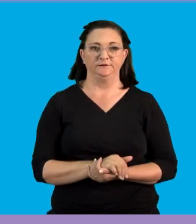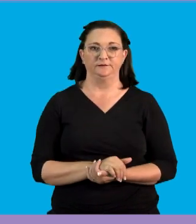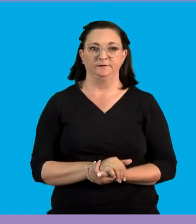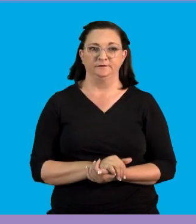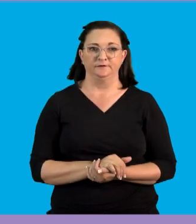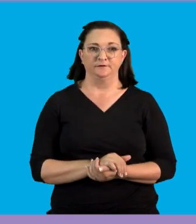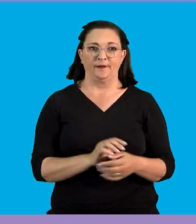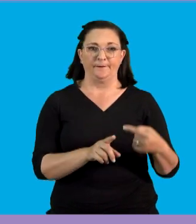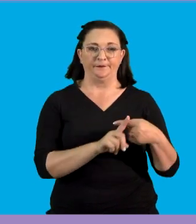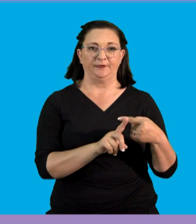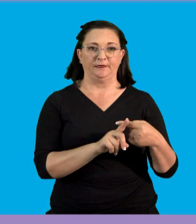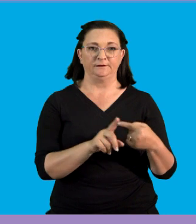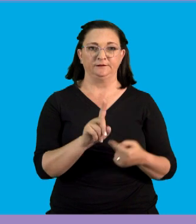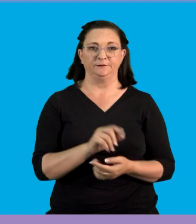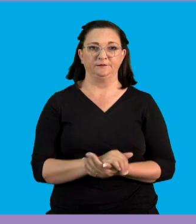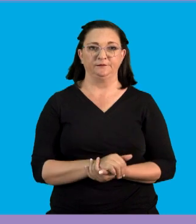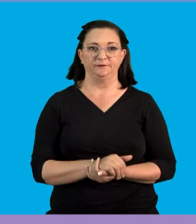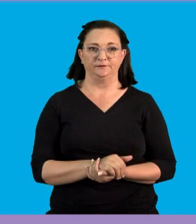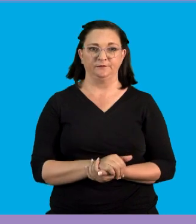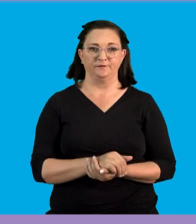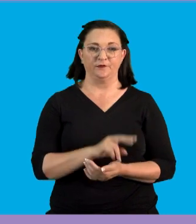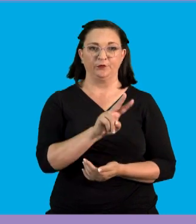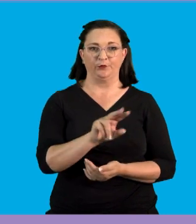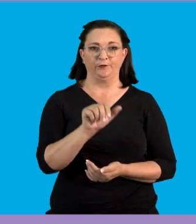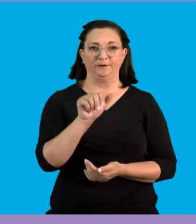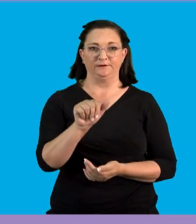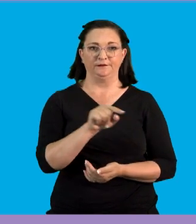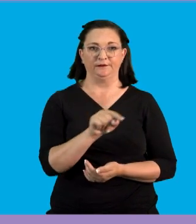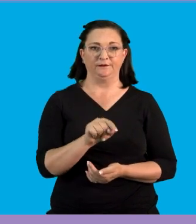58/8. And we are adding this to